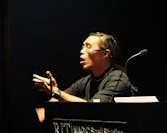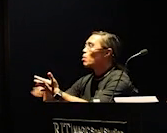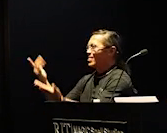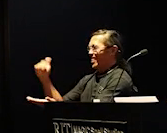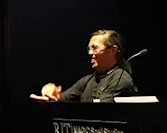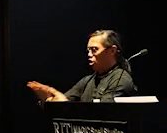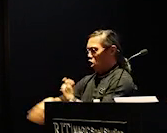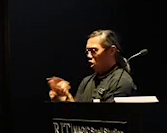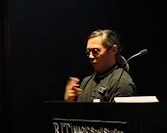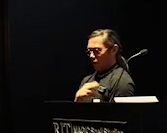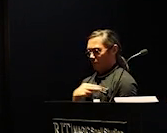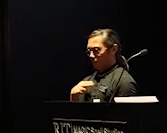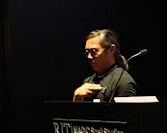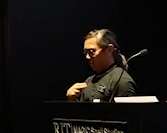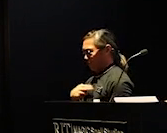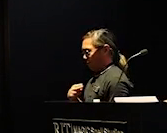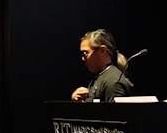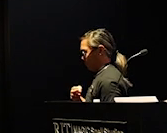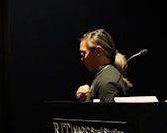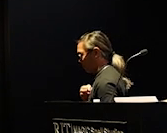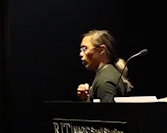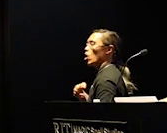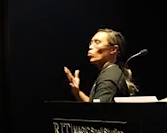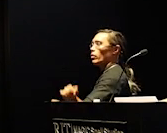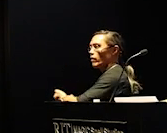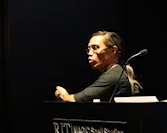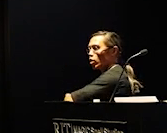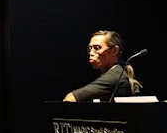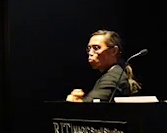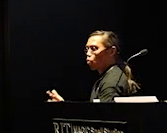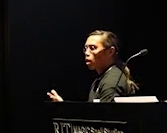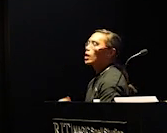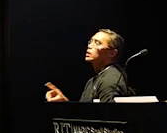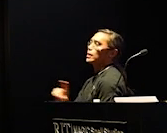influenced by design. And then, as Josh mentioned, I've done